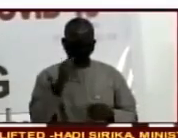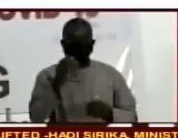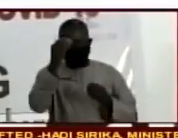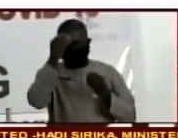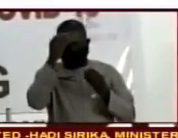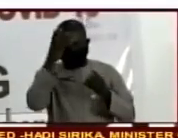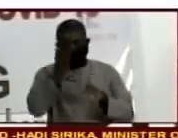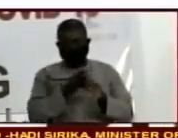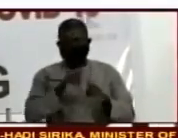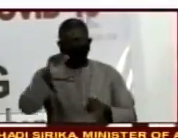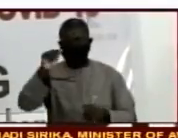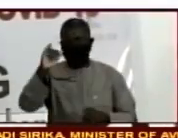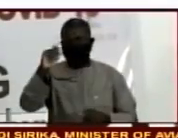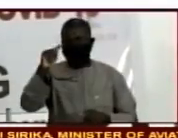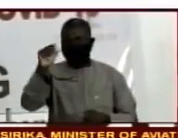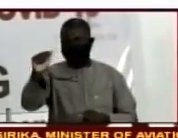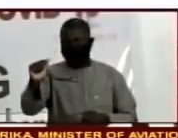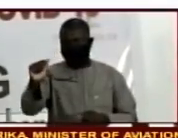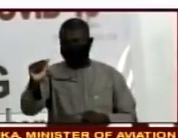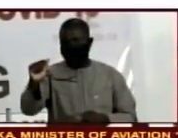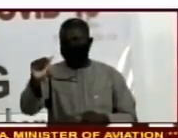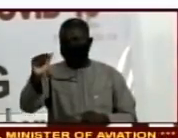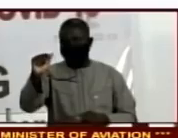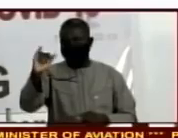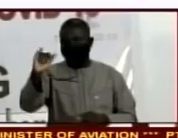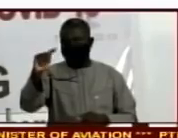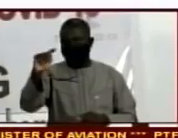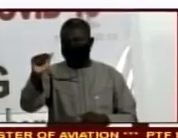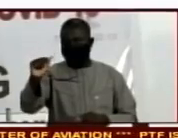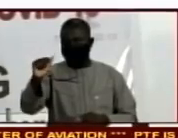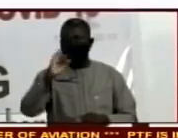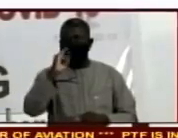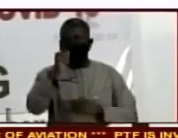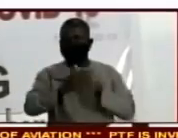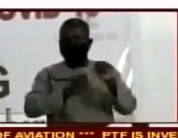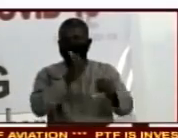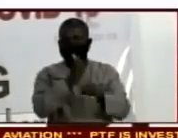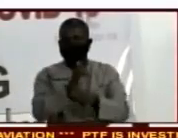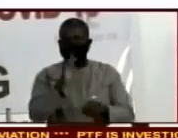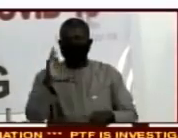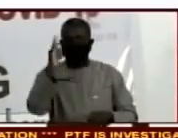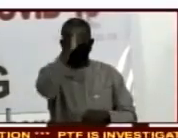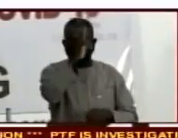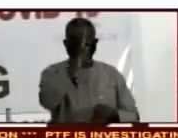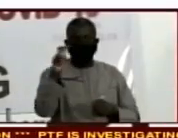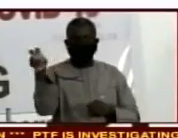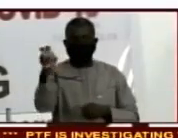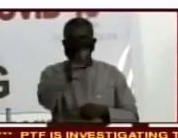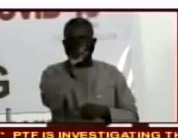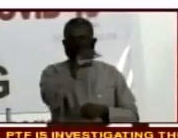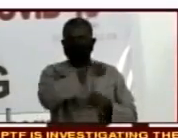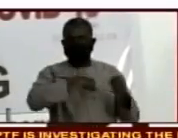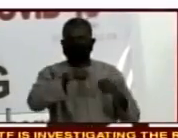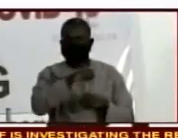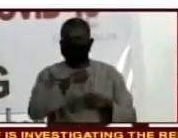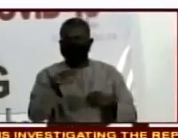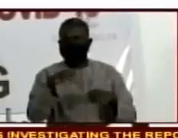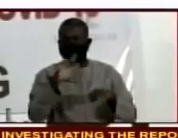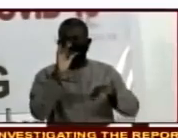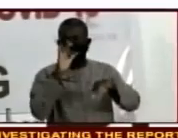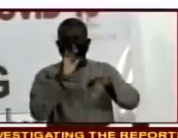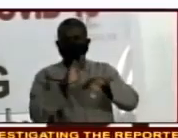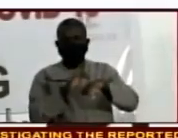IATA Economics. IATA is the International Airline Transport Association, and they've given us impact